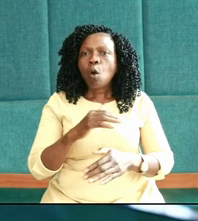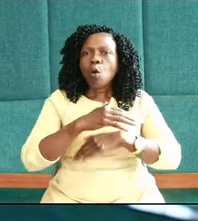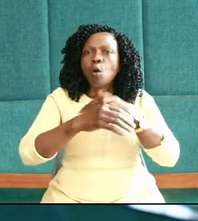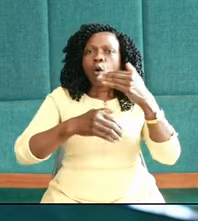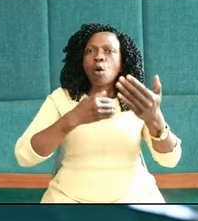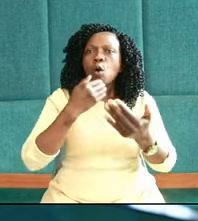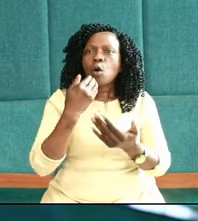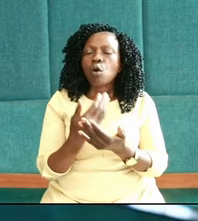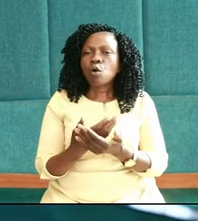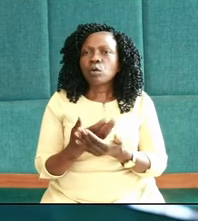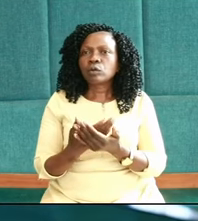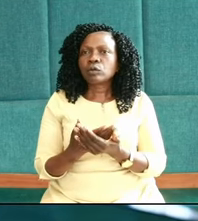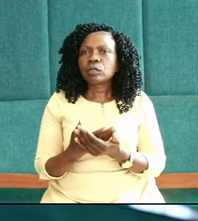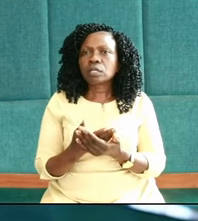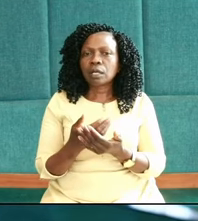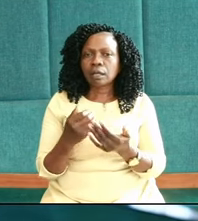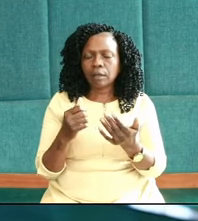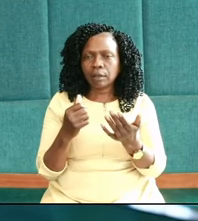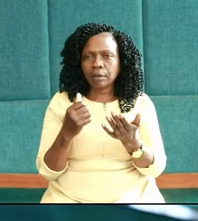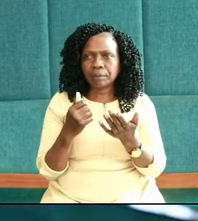all the joys that we